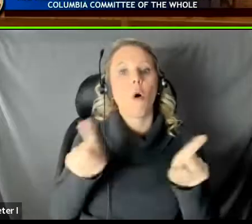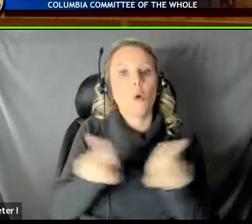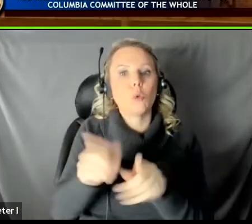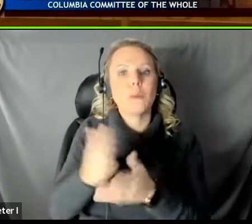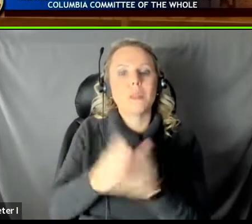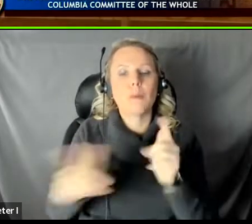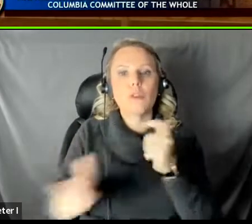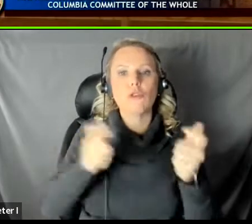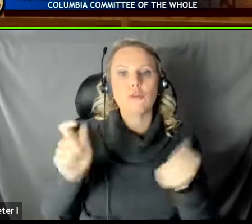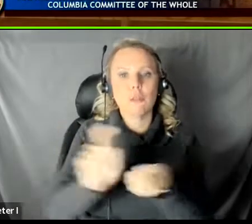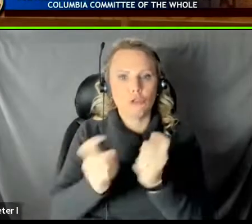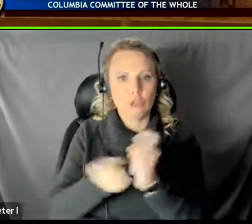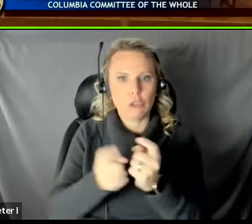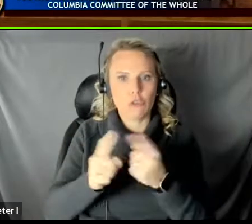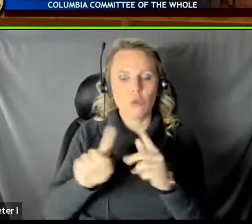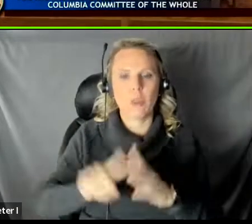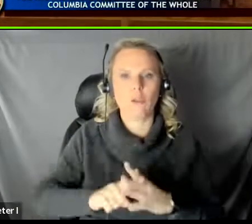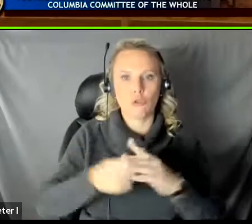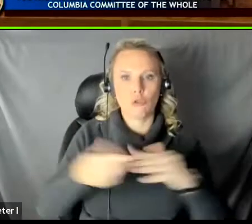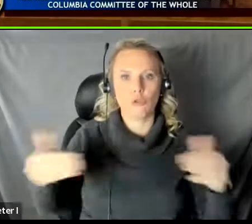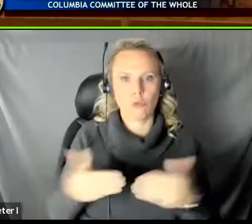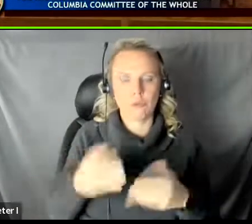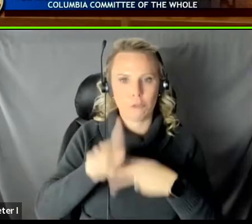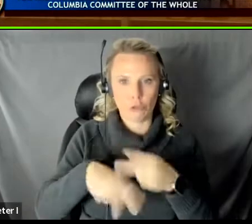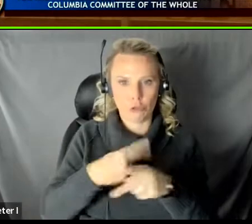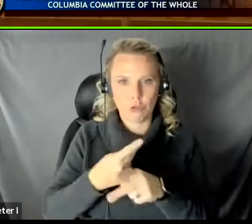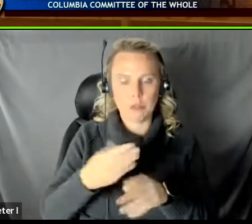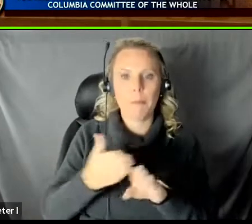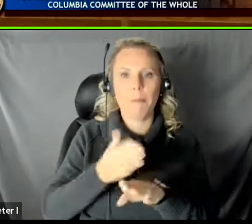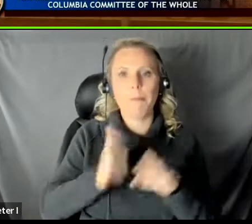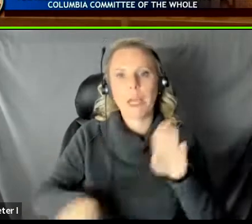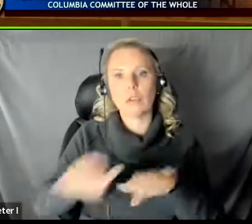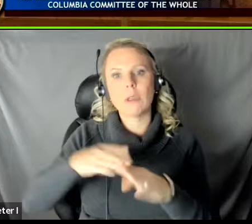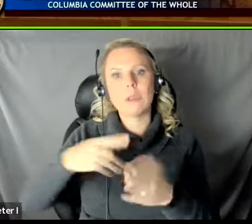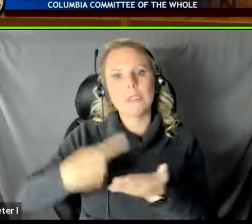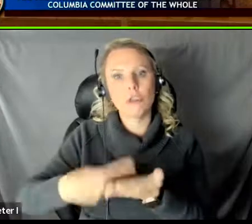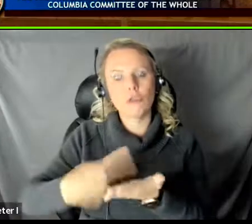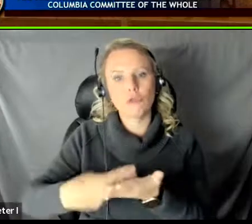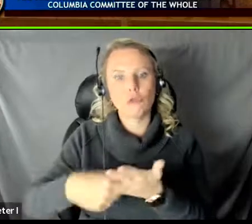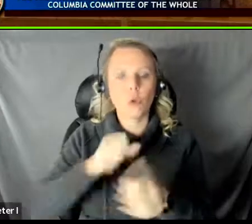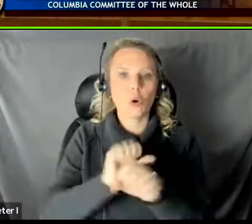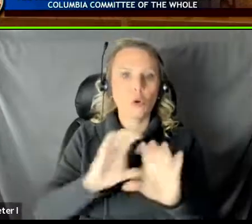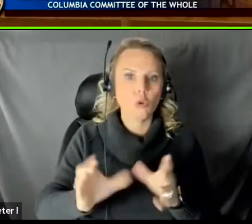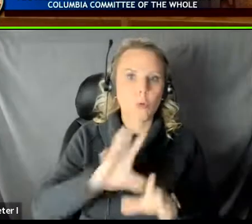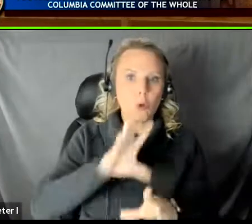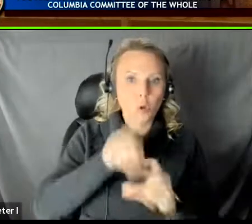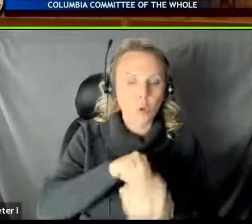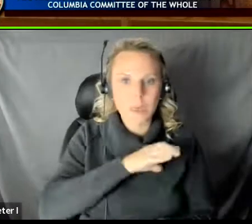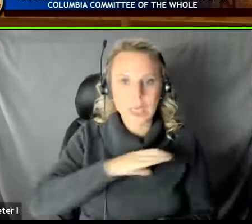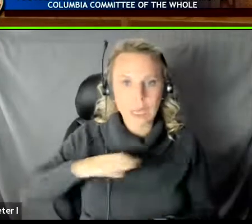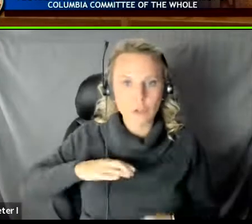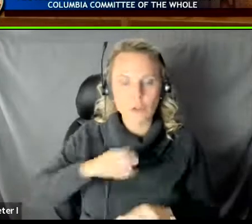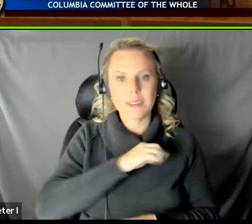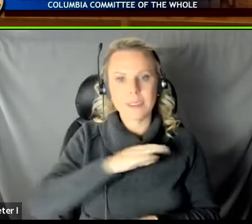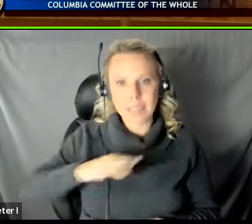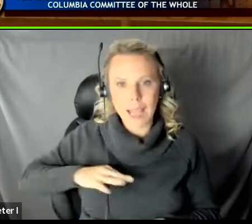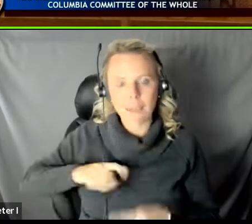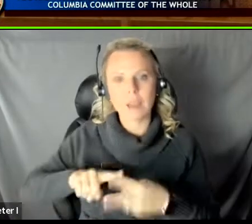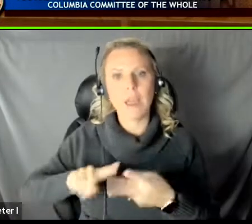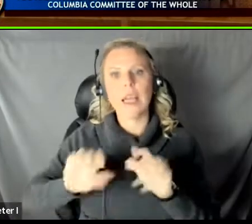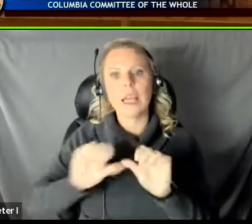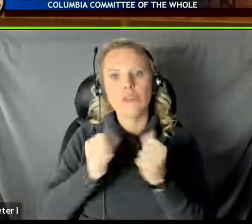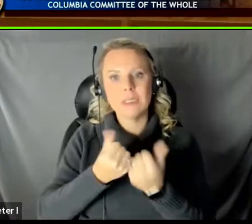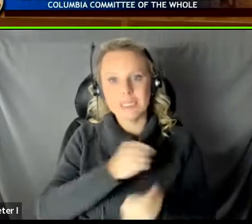to the introduced version based on discussions held by a working group that included council staff, agency staff, and